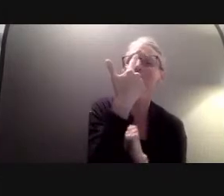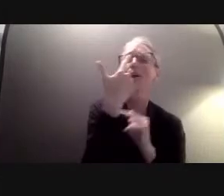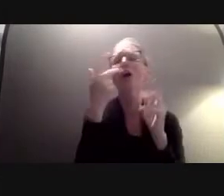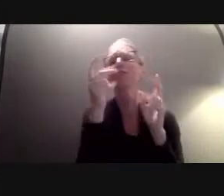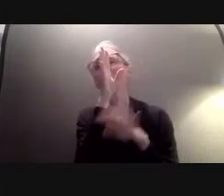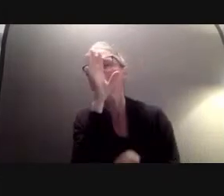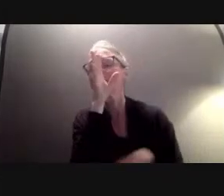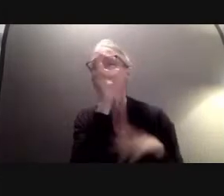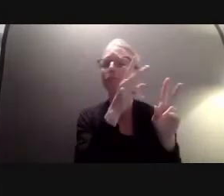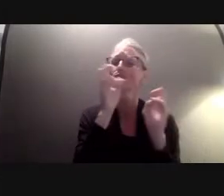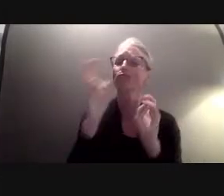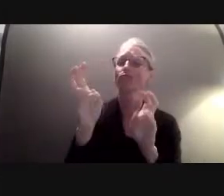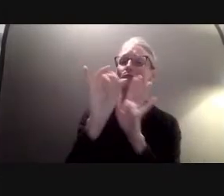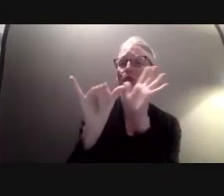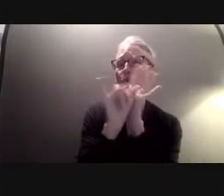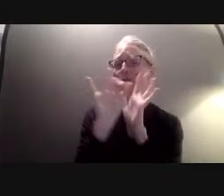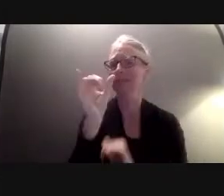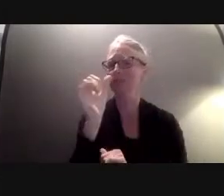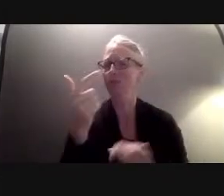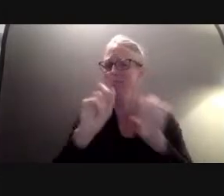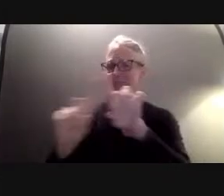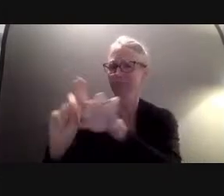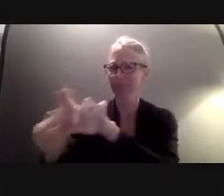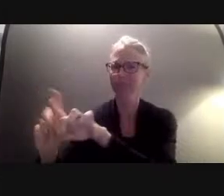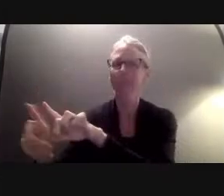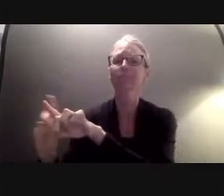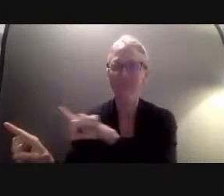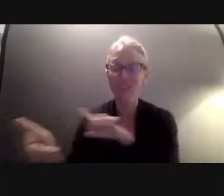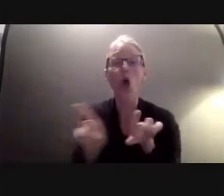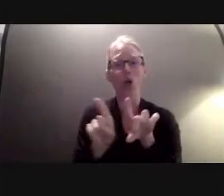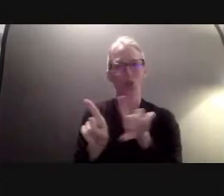called Everybody on Trails.